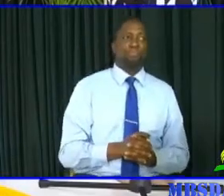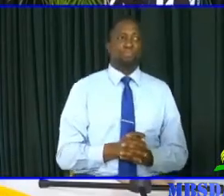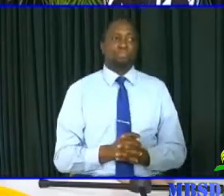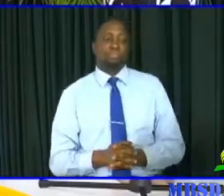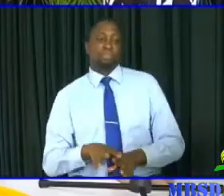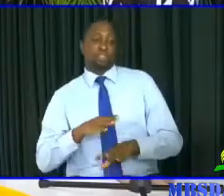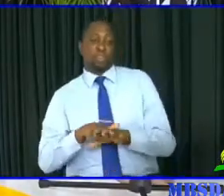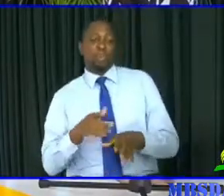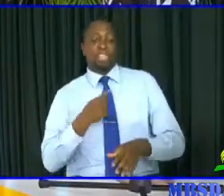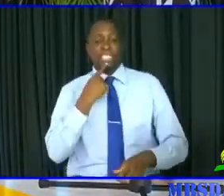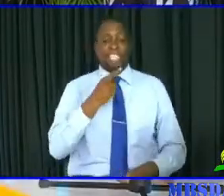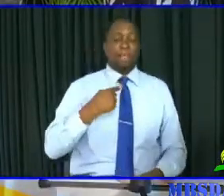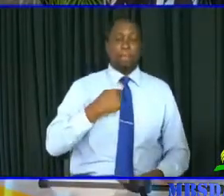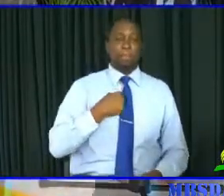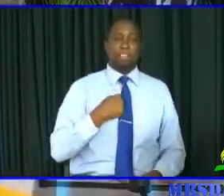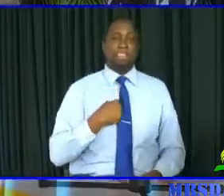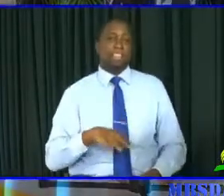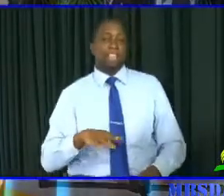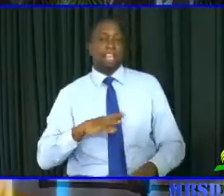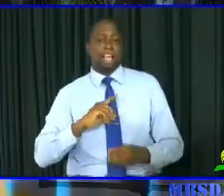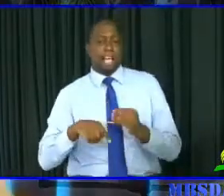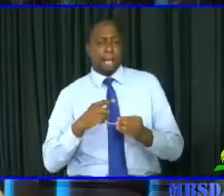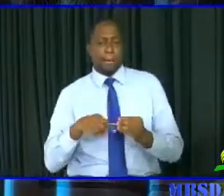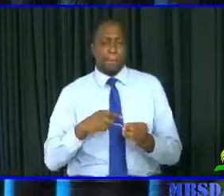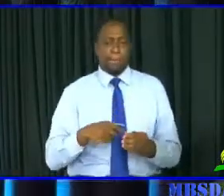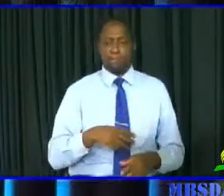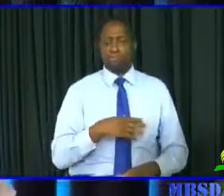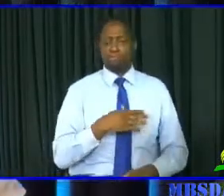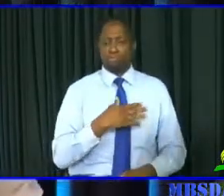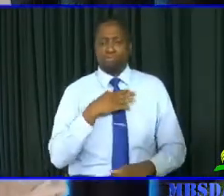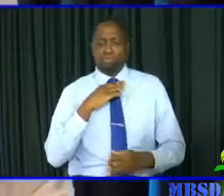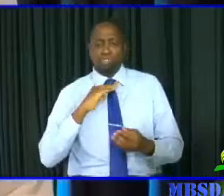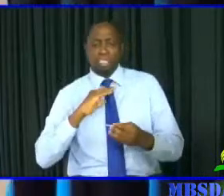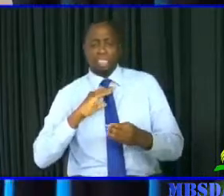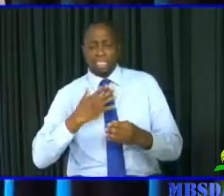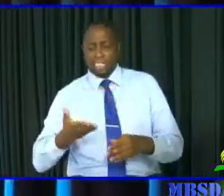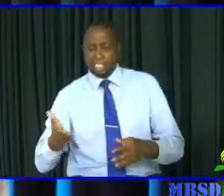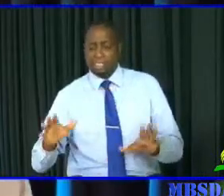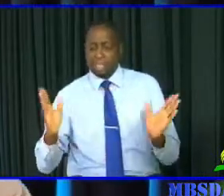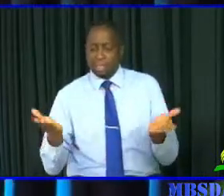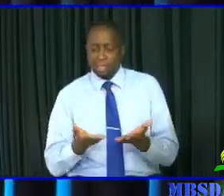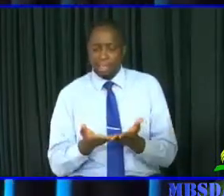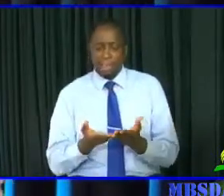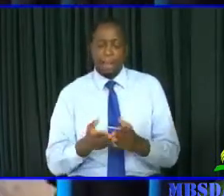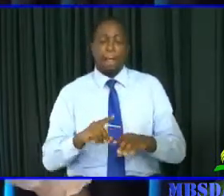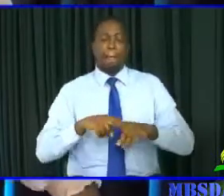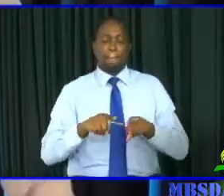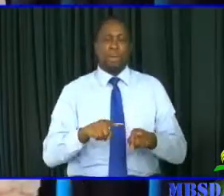Don't tell me about the popular things. Just tell me.